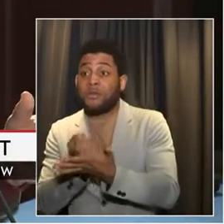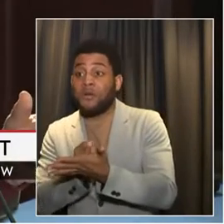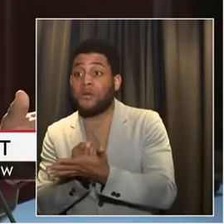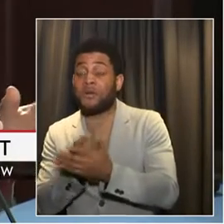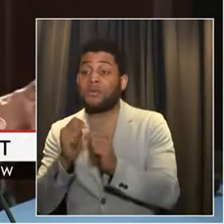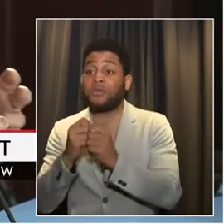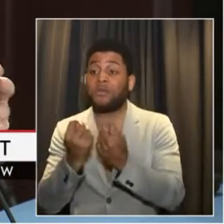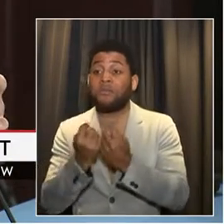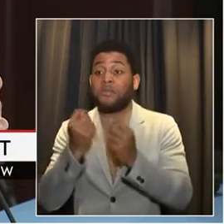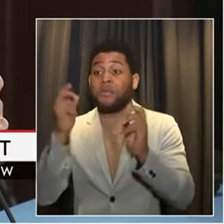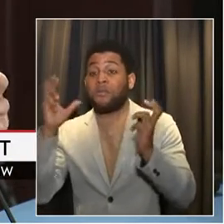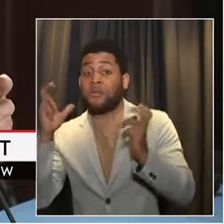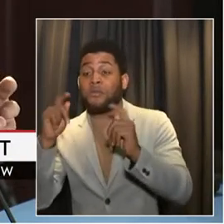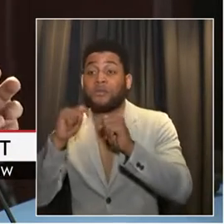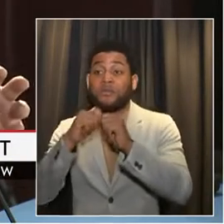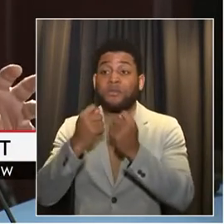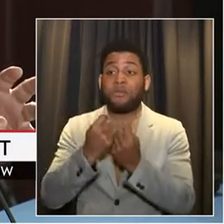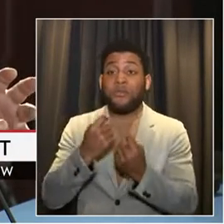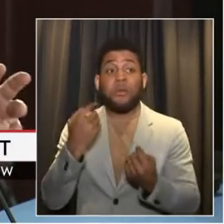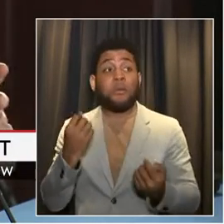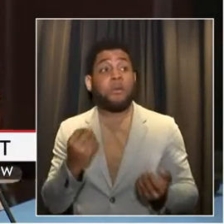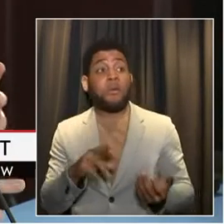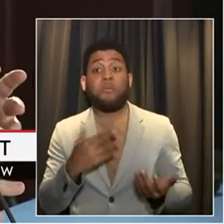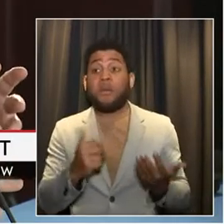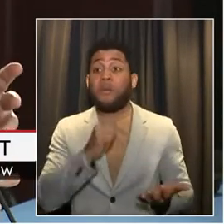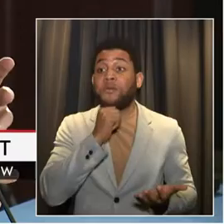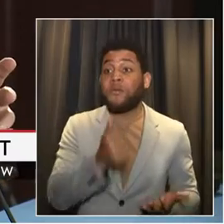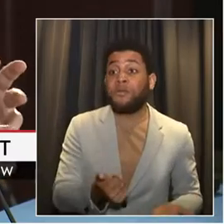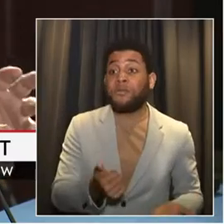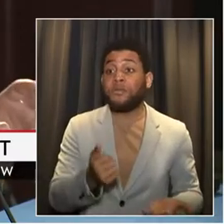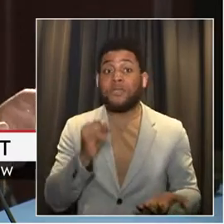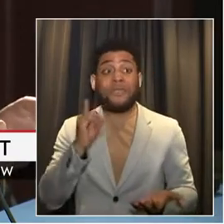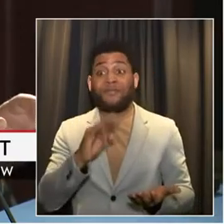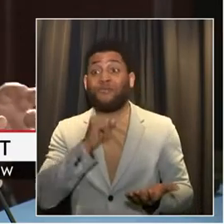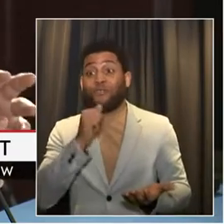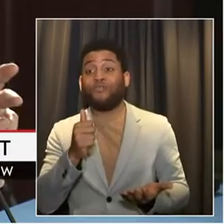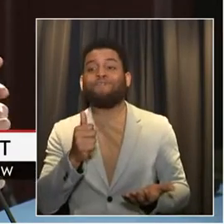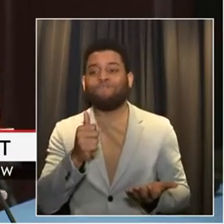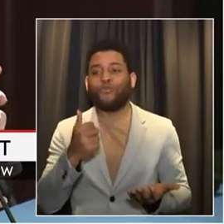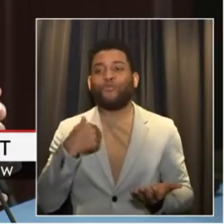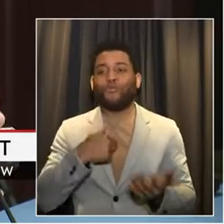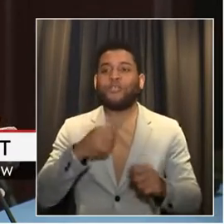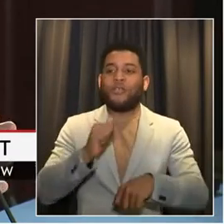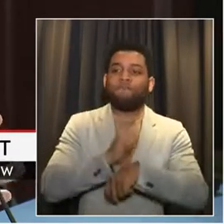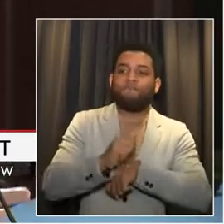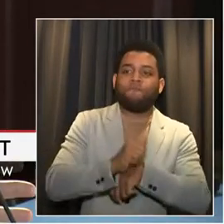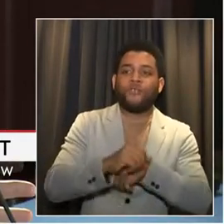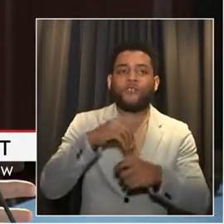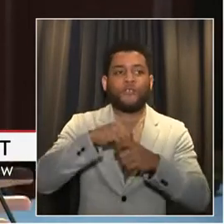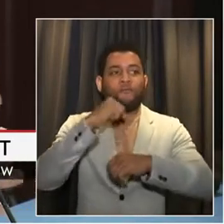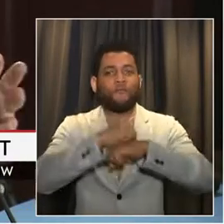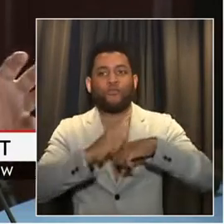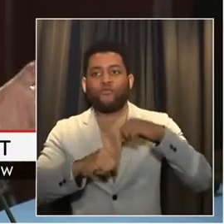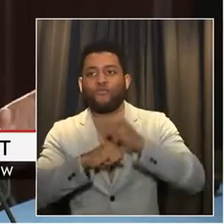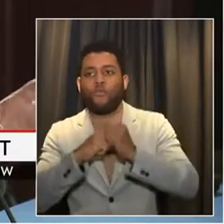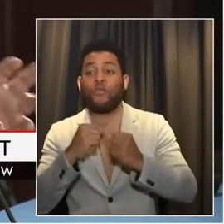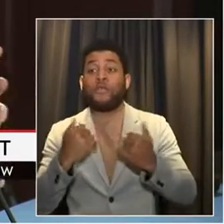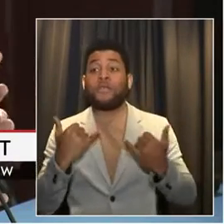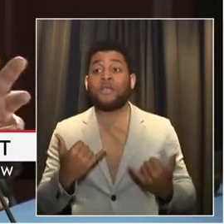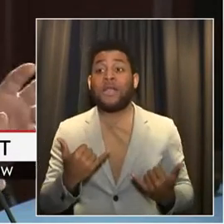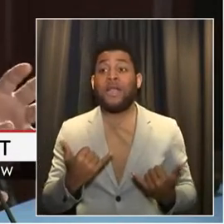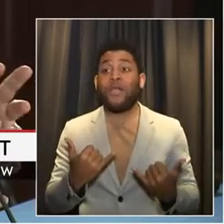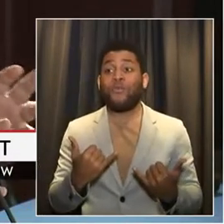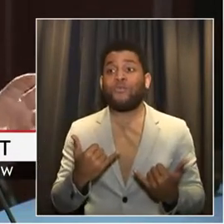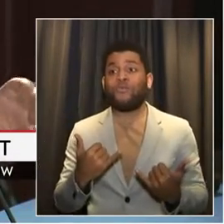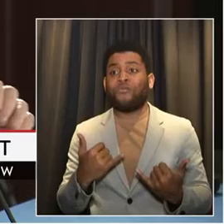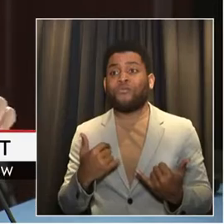a scenario we work with the infrastructure that we have and we revitalize it, we repurpose the arena. I